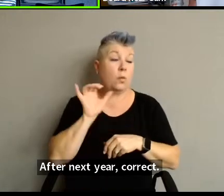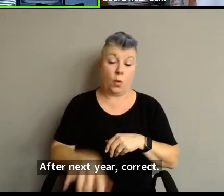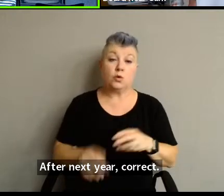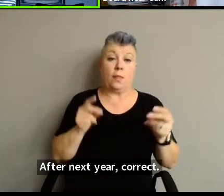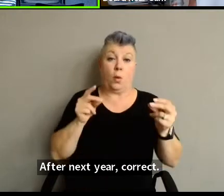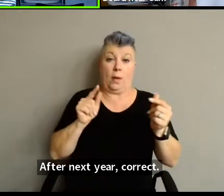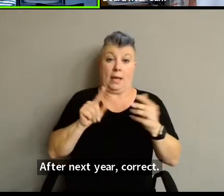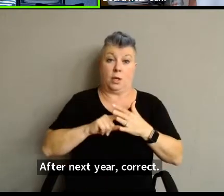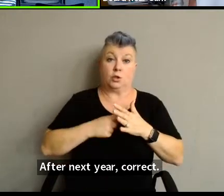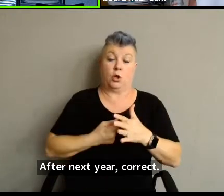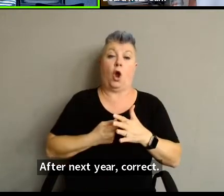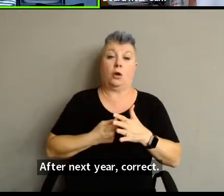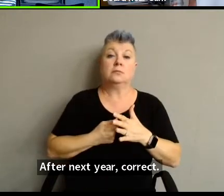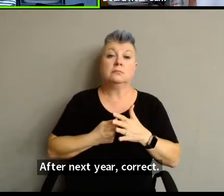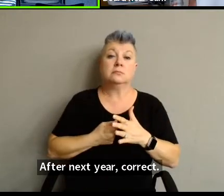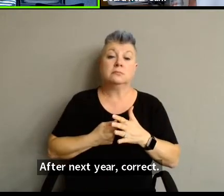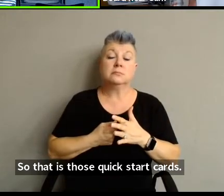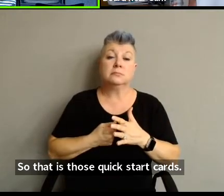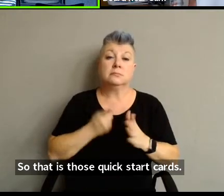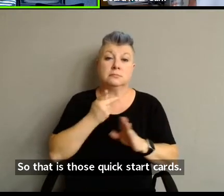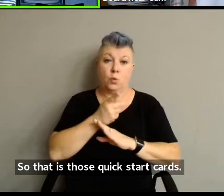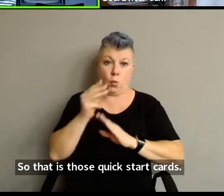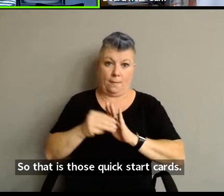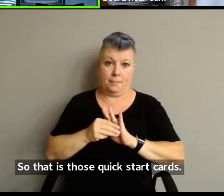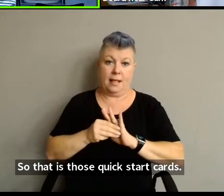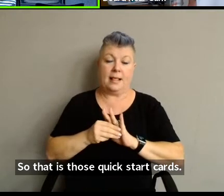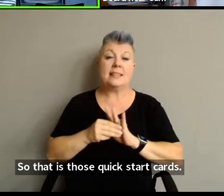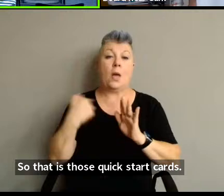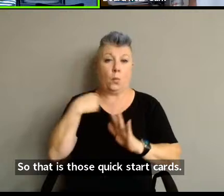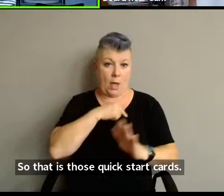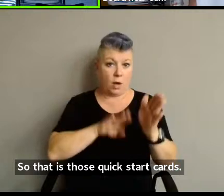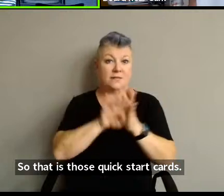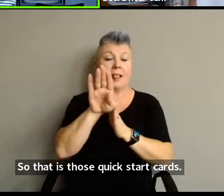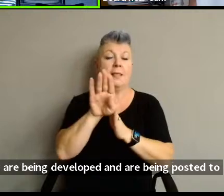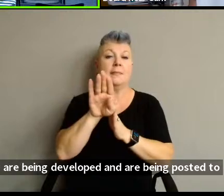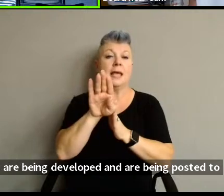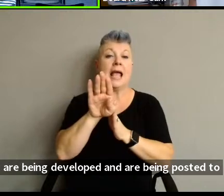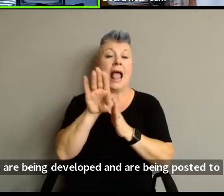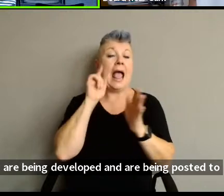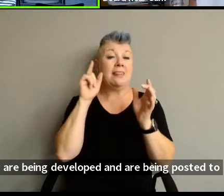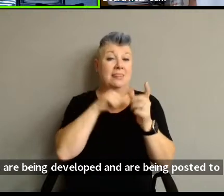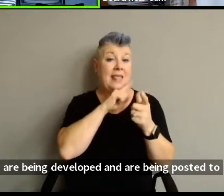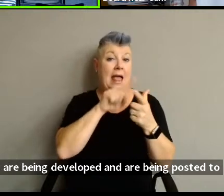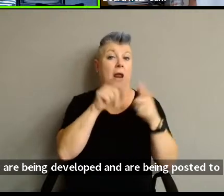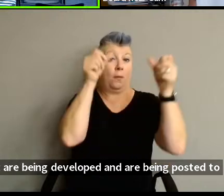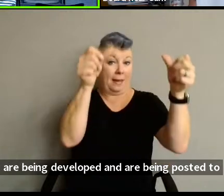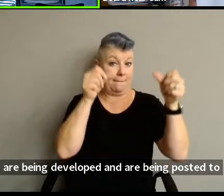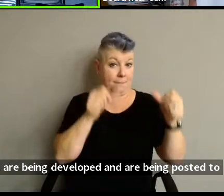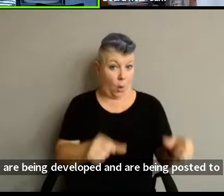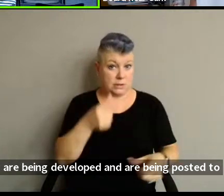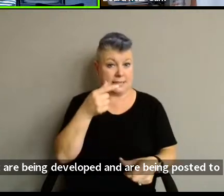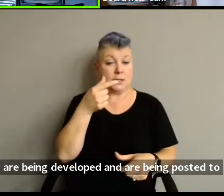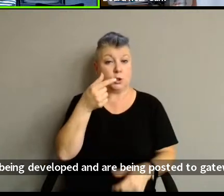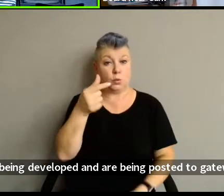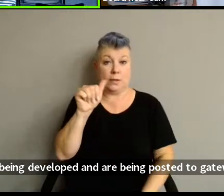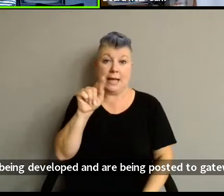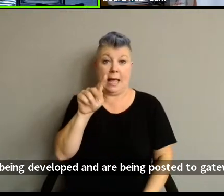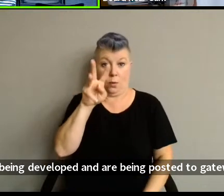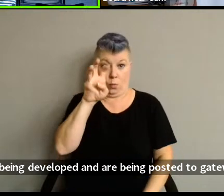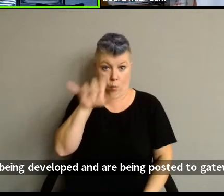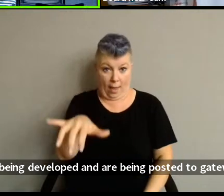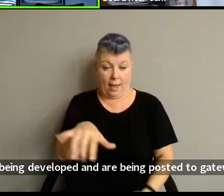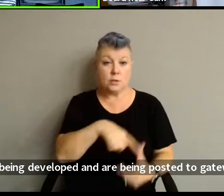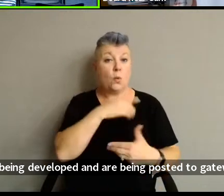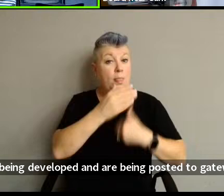cards that are being developed and are being posted to Gateway as well as the Teams Drive. So those processes are there. And